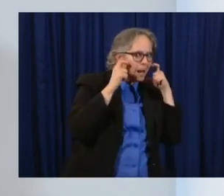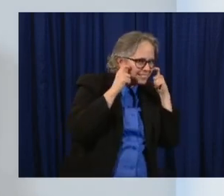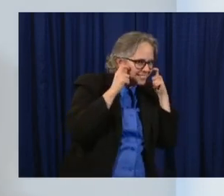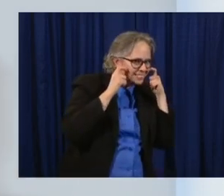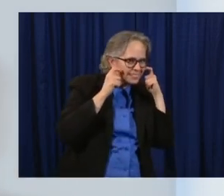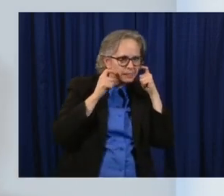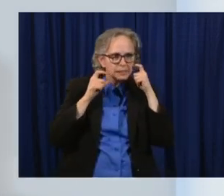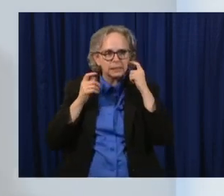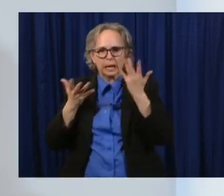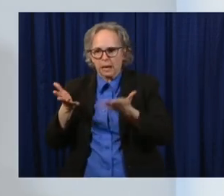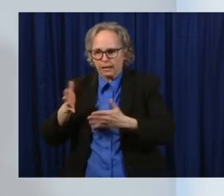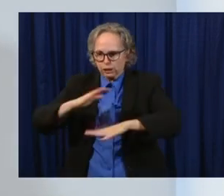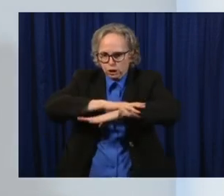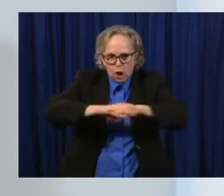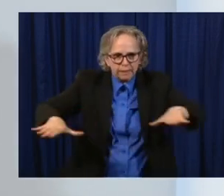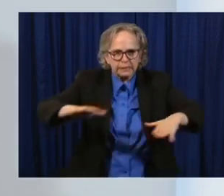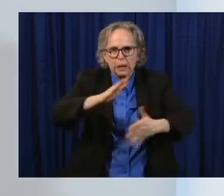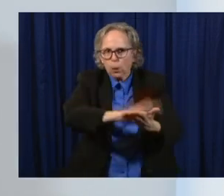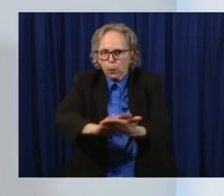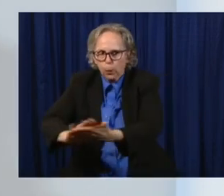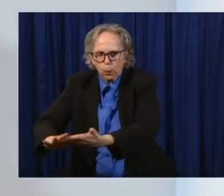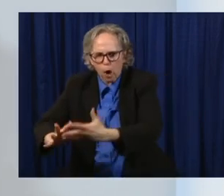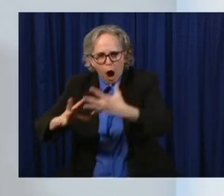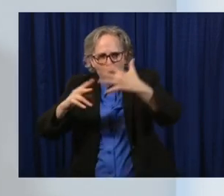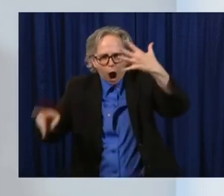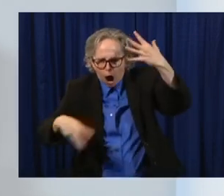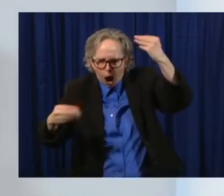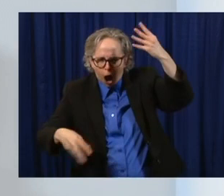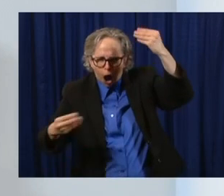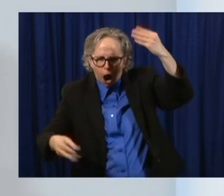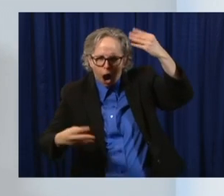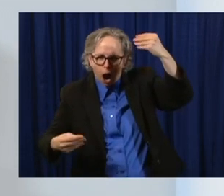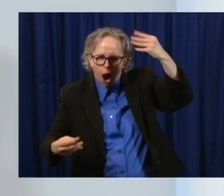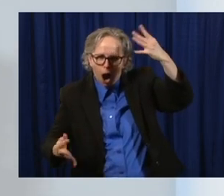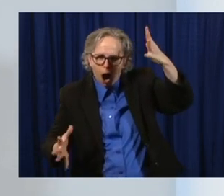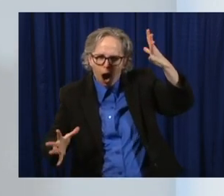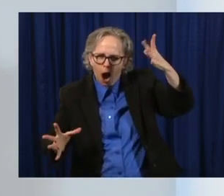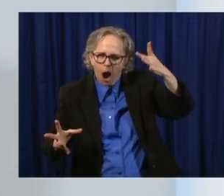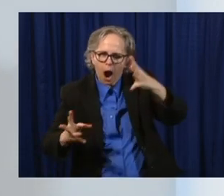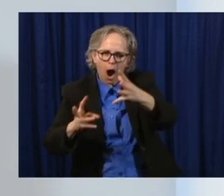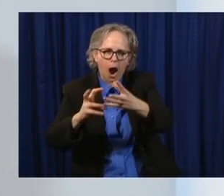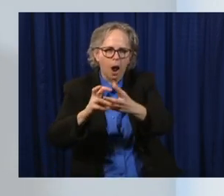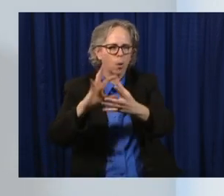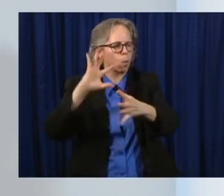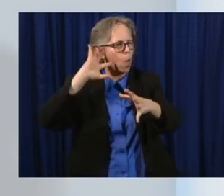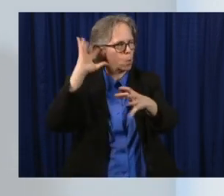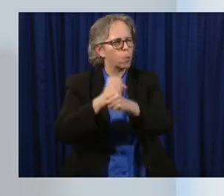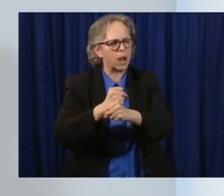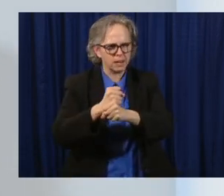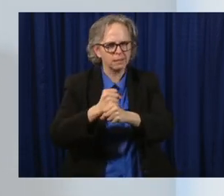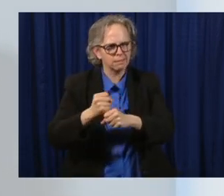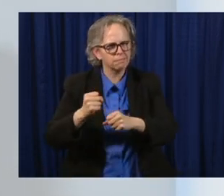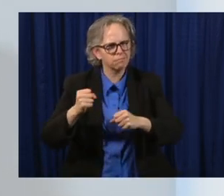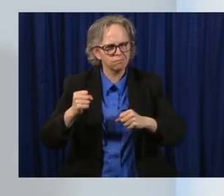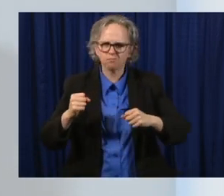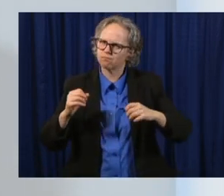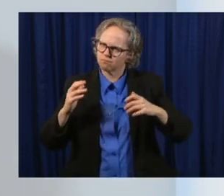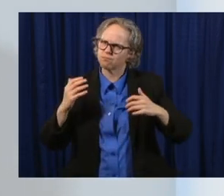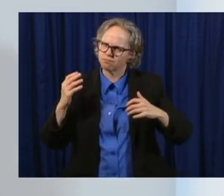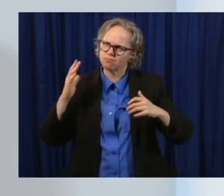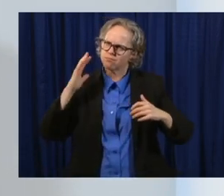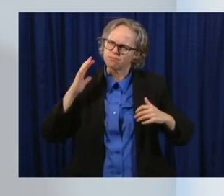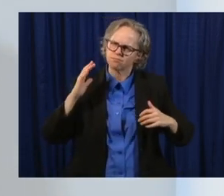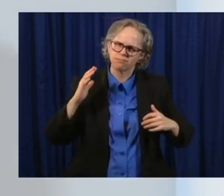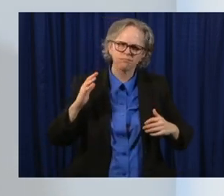disinfectant. You put these all together, and Ohio has a winning strategy. We have a winning strategy to play offense